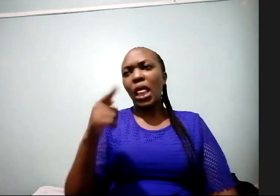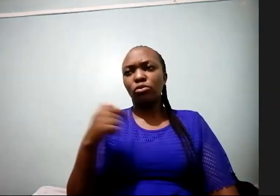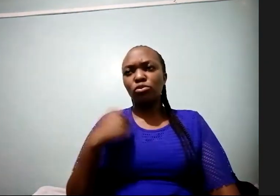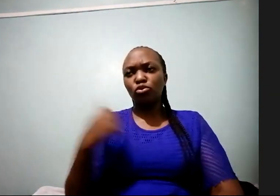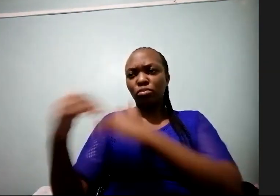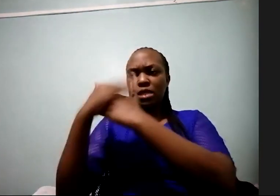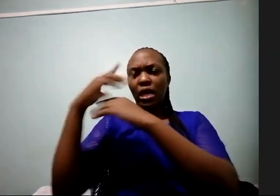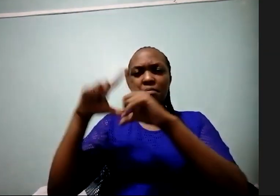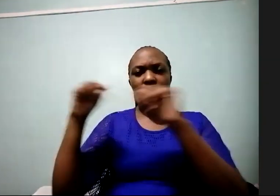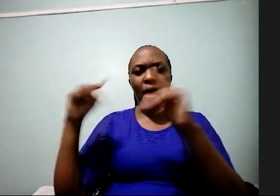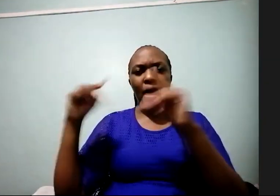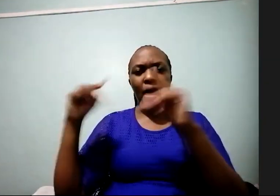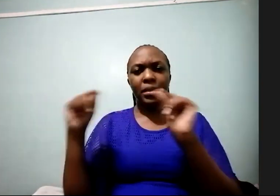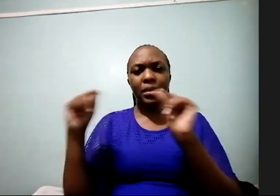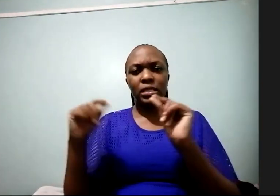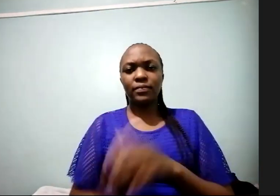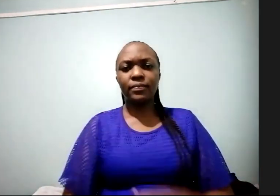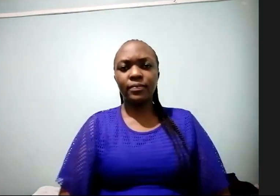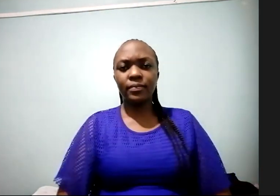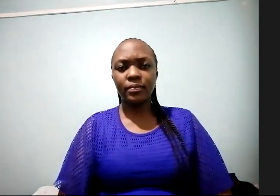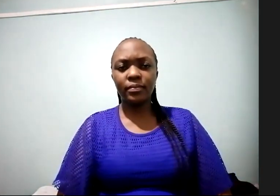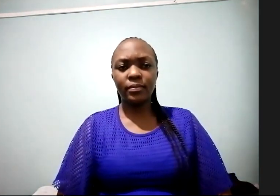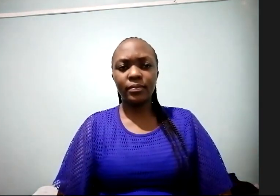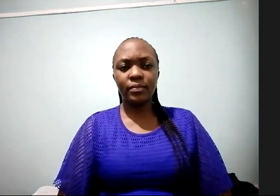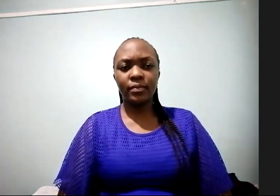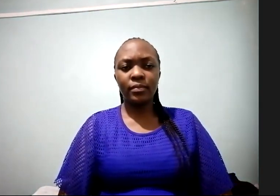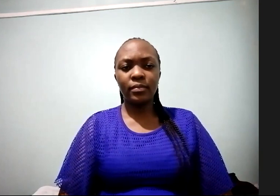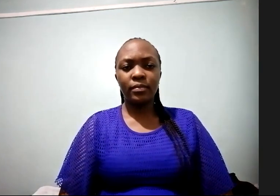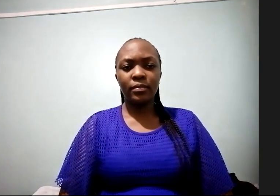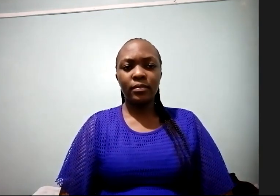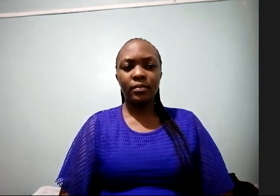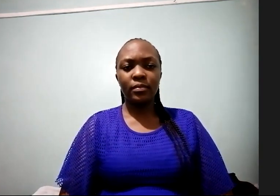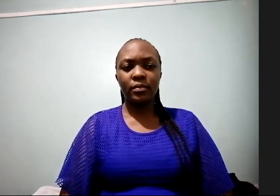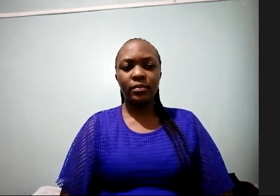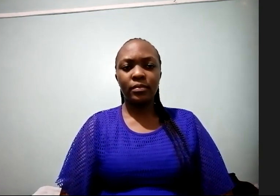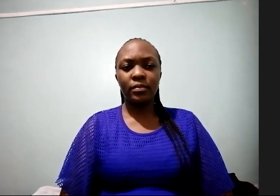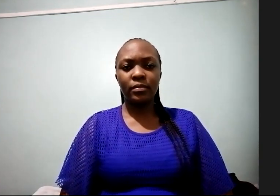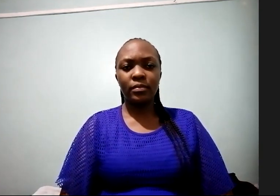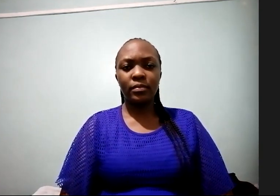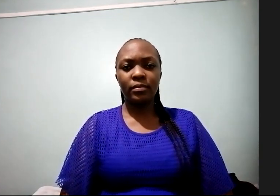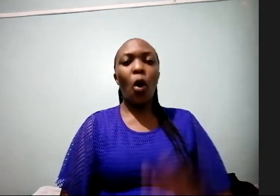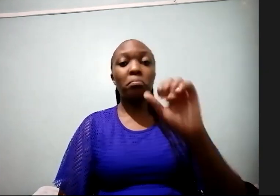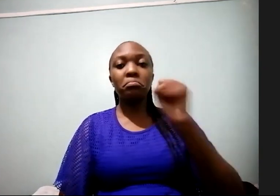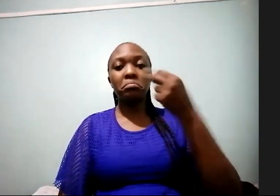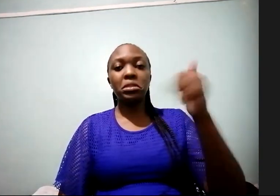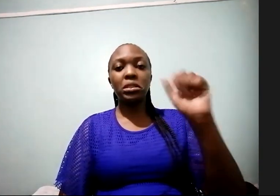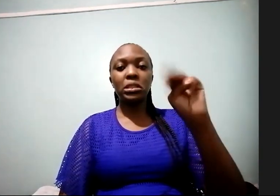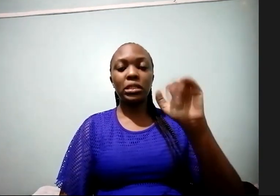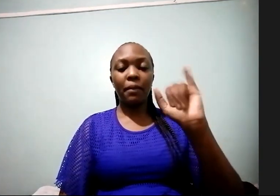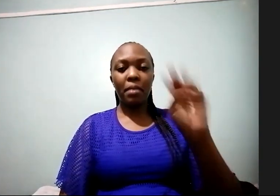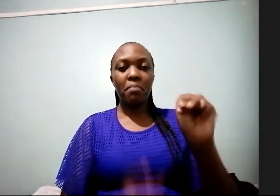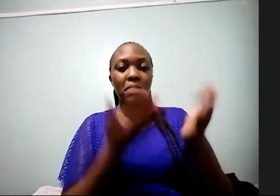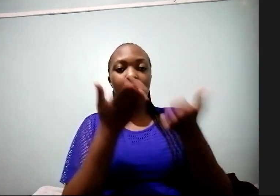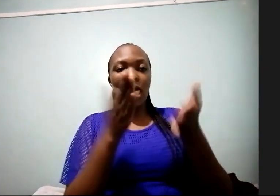Good evening. Good evening. Oh, Shamin, you are here? Yeah. You can So direct. Joseph, please send Shamim my